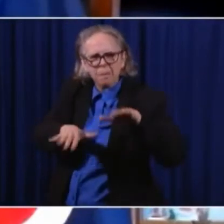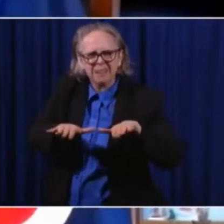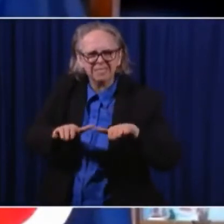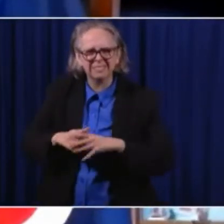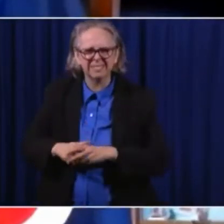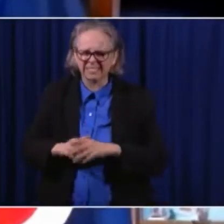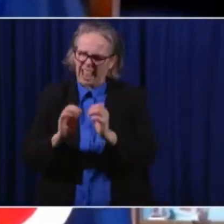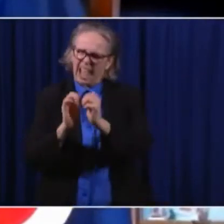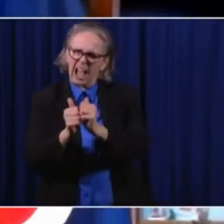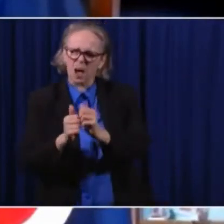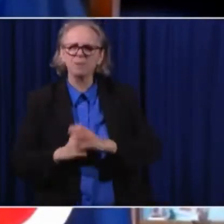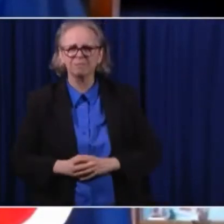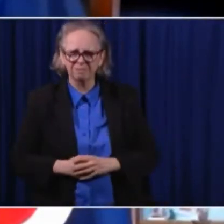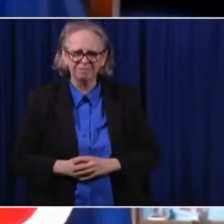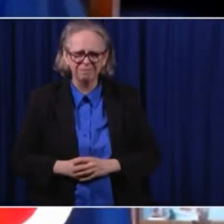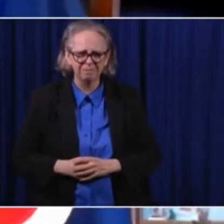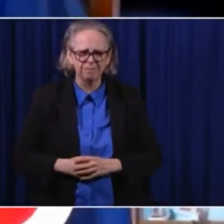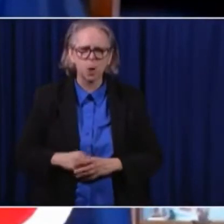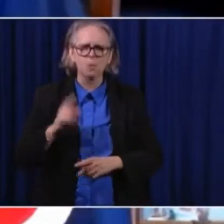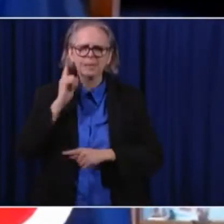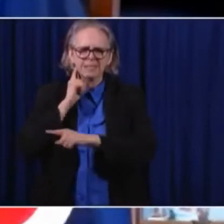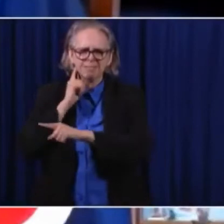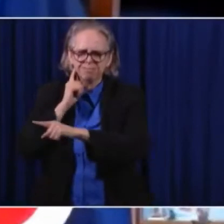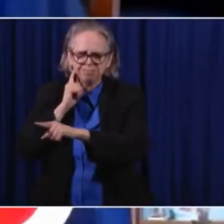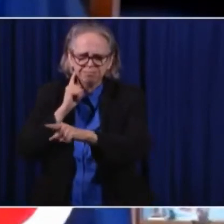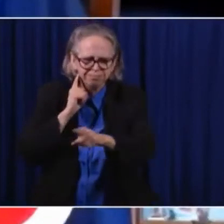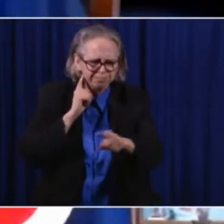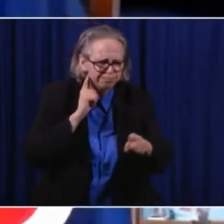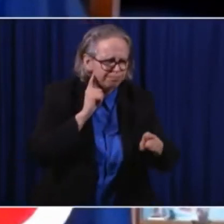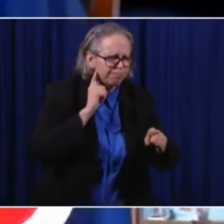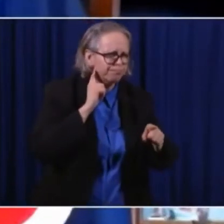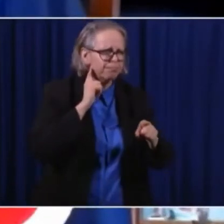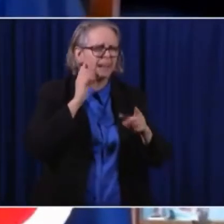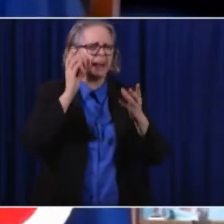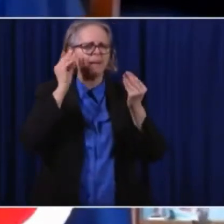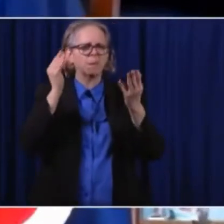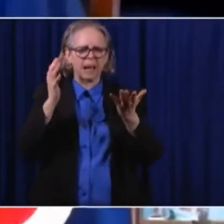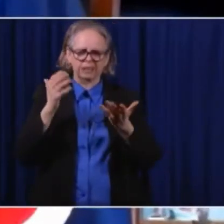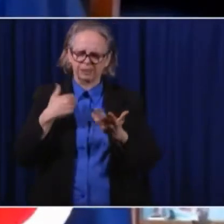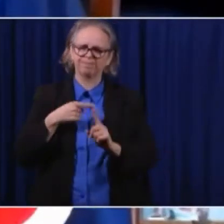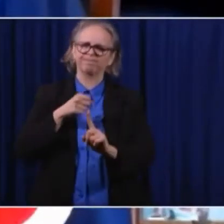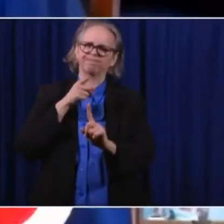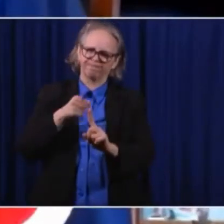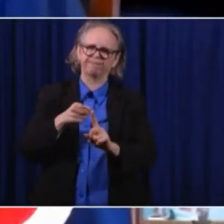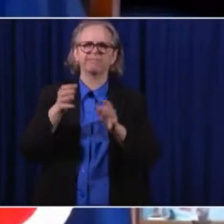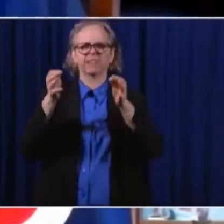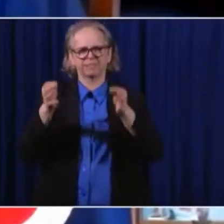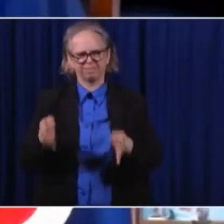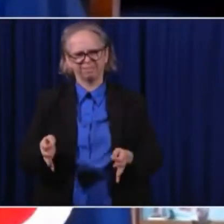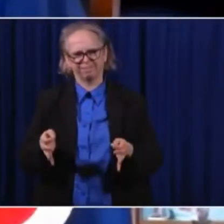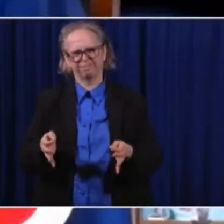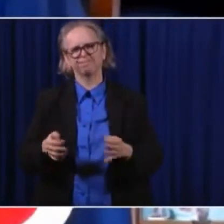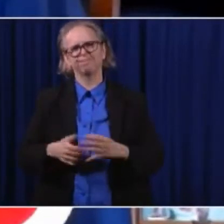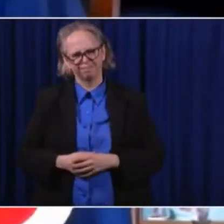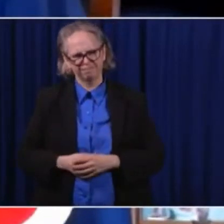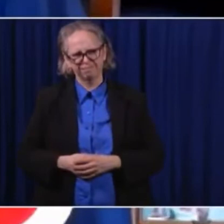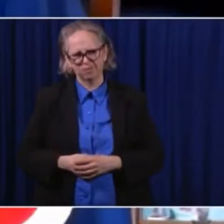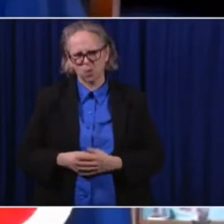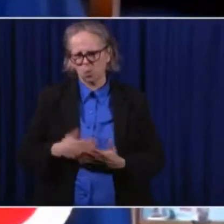of the recommendations, this was the most impactful with the least disruption that we could determine that we could come up